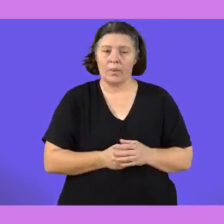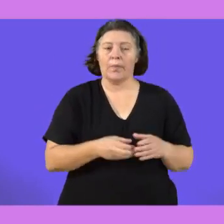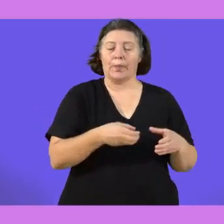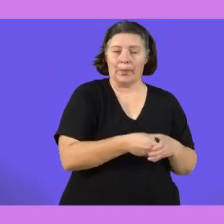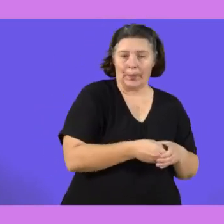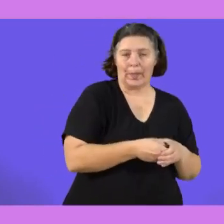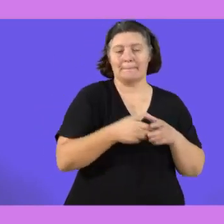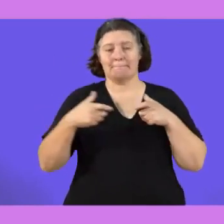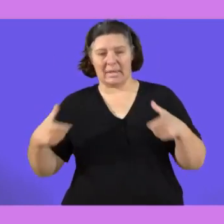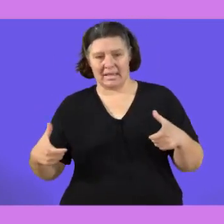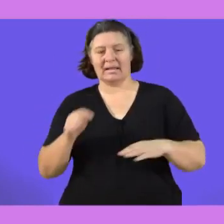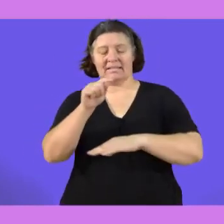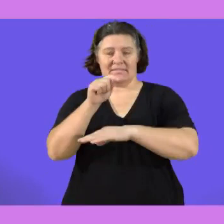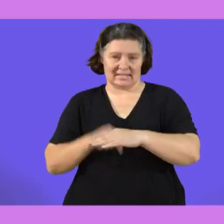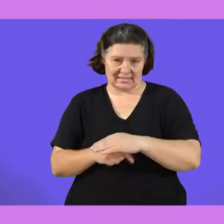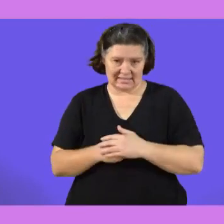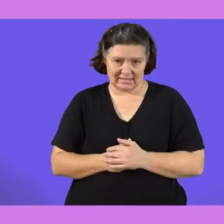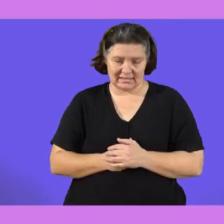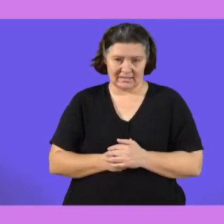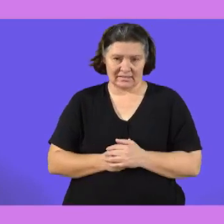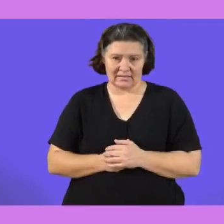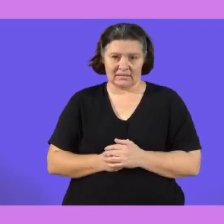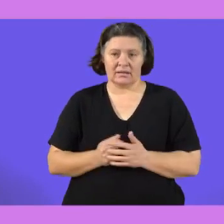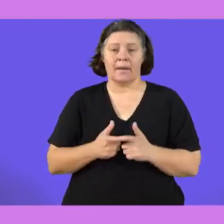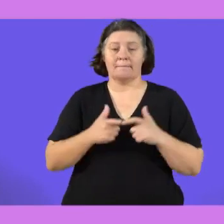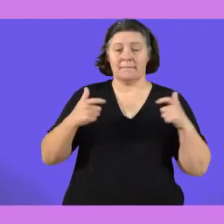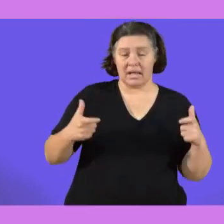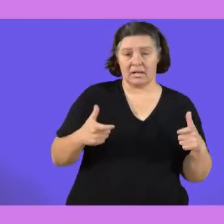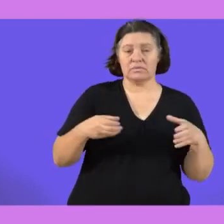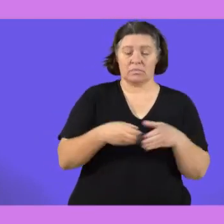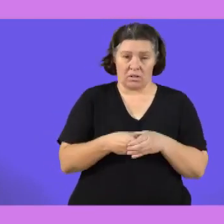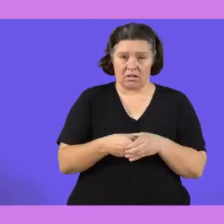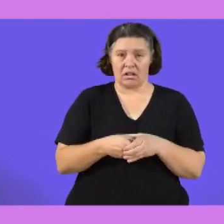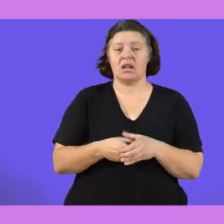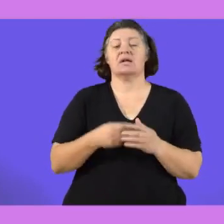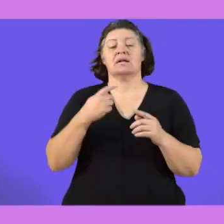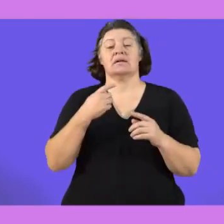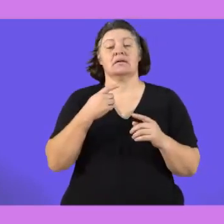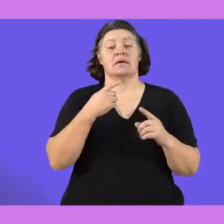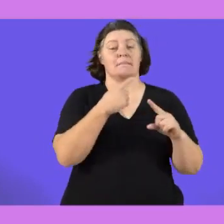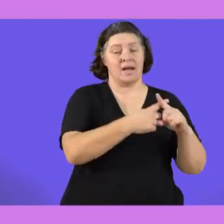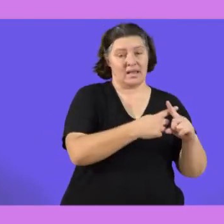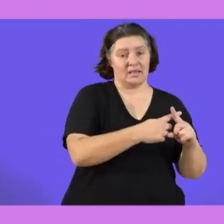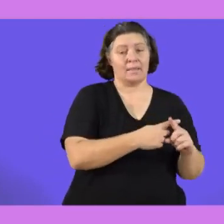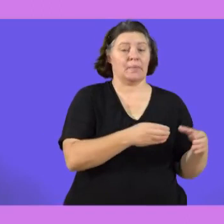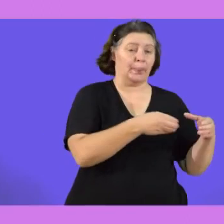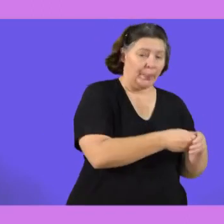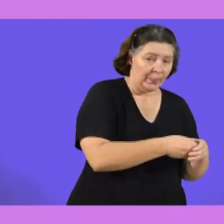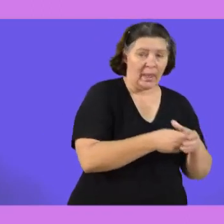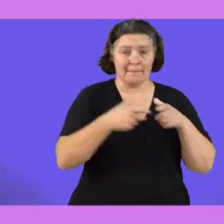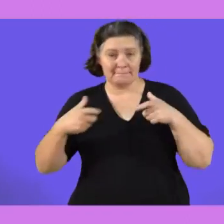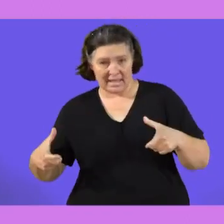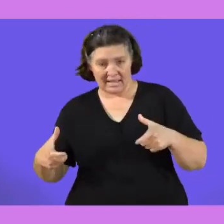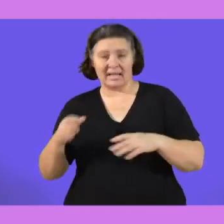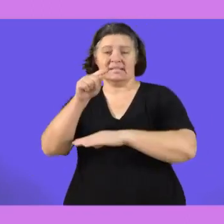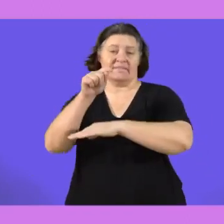from small to big unit, I will divide. So all in all, big to small, you're going to multiply, and then small to